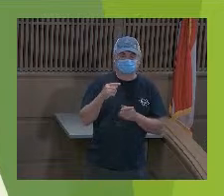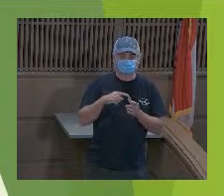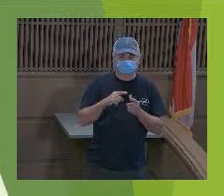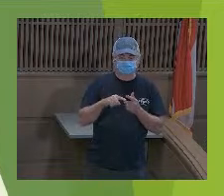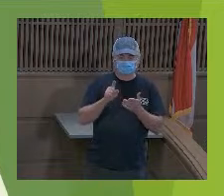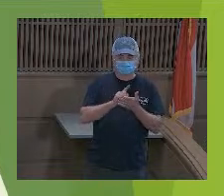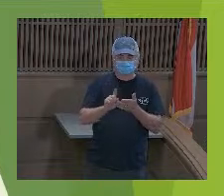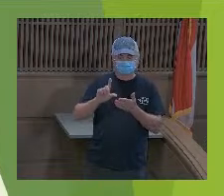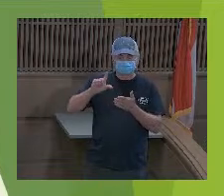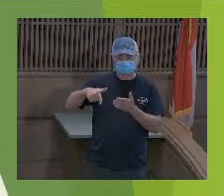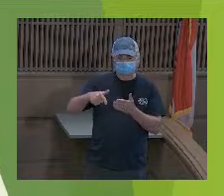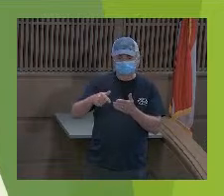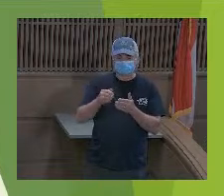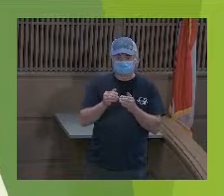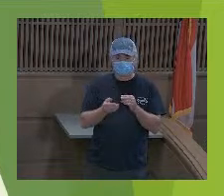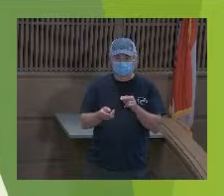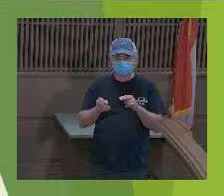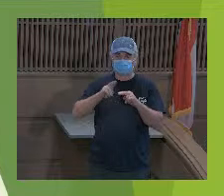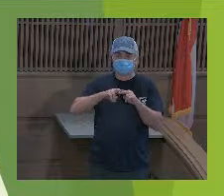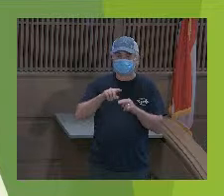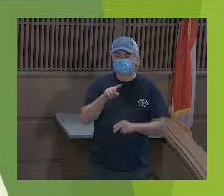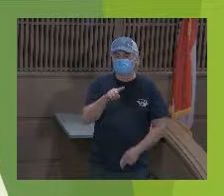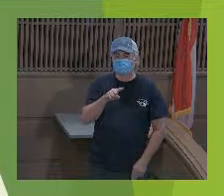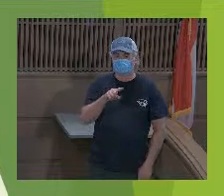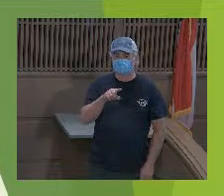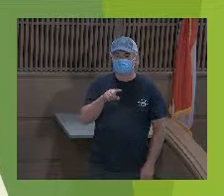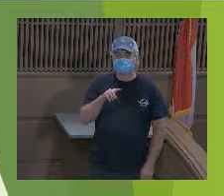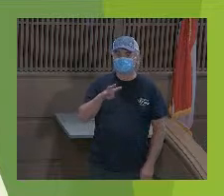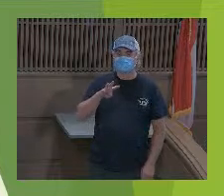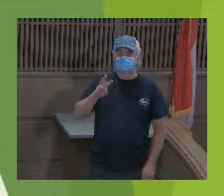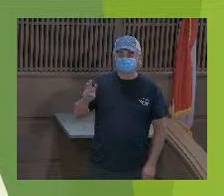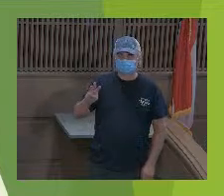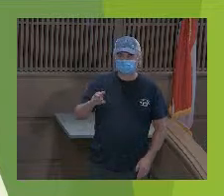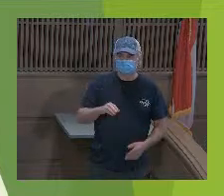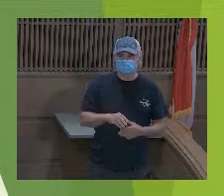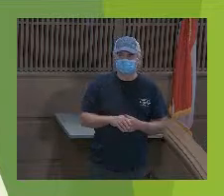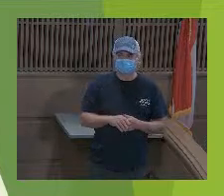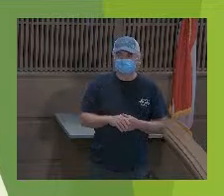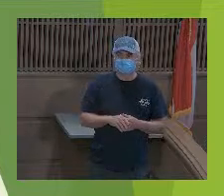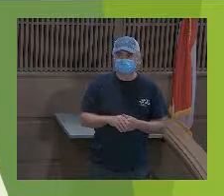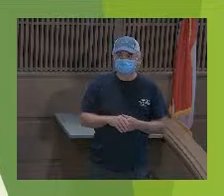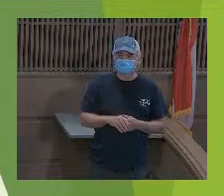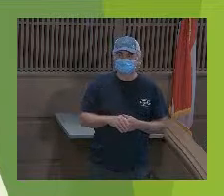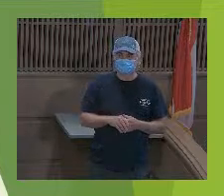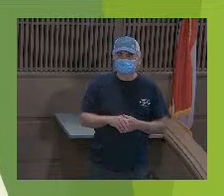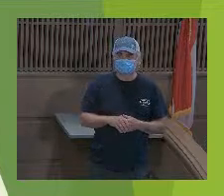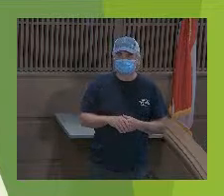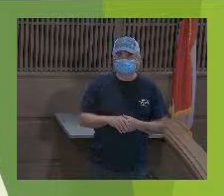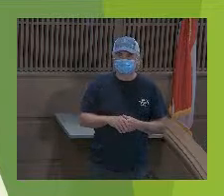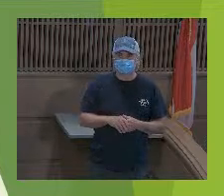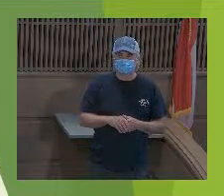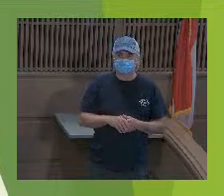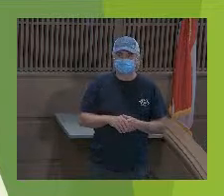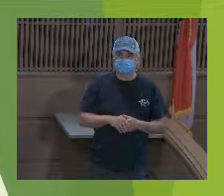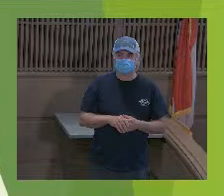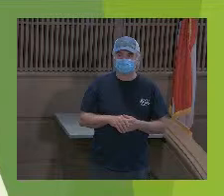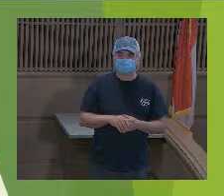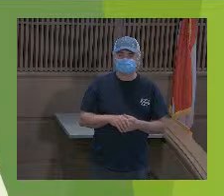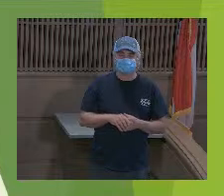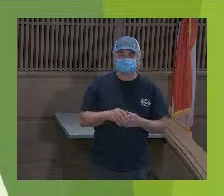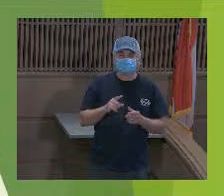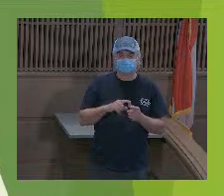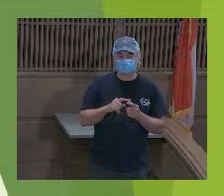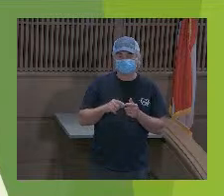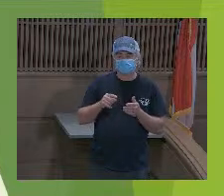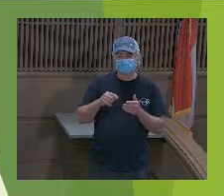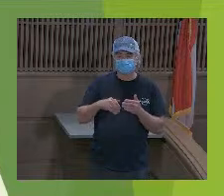week, and then the next week, the week of August 28th, it was at, I believe, its highest since the beginning of the pandemic. There were an